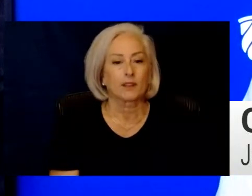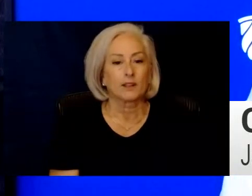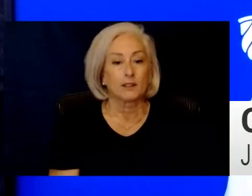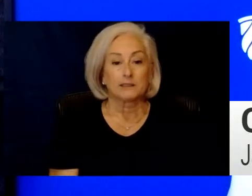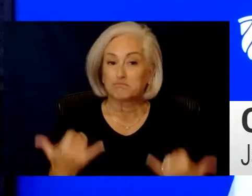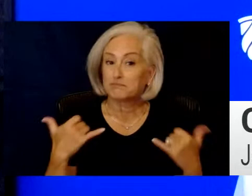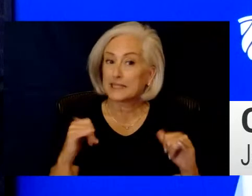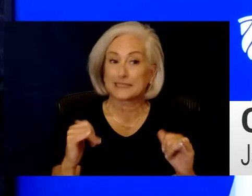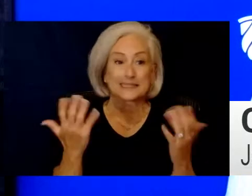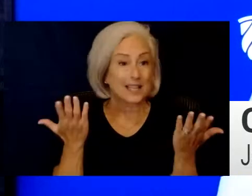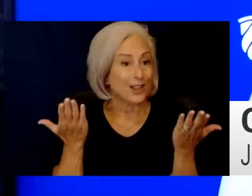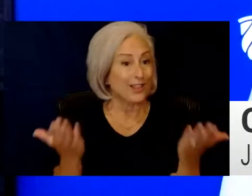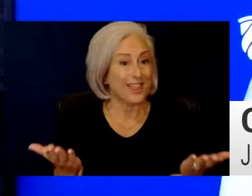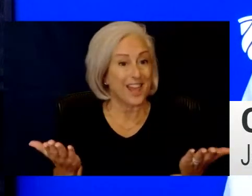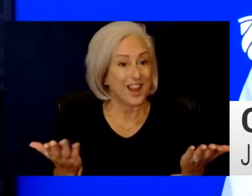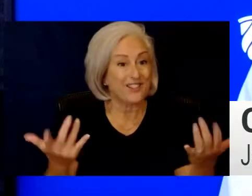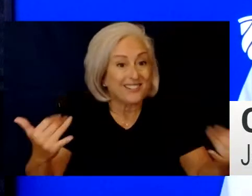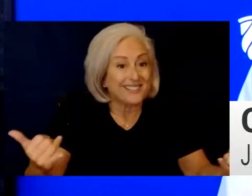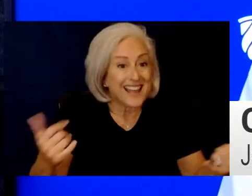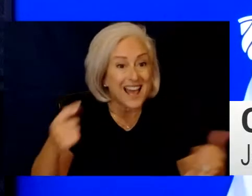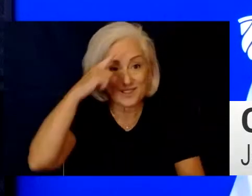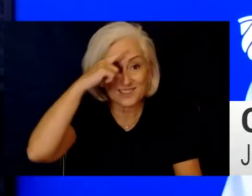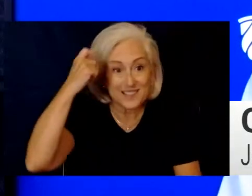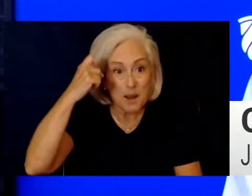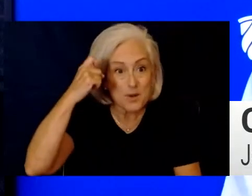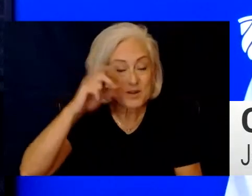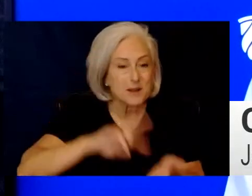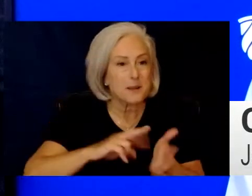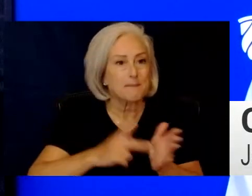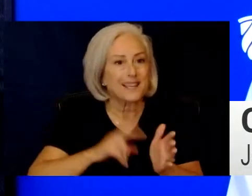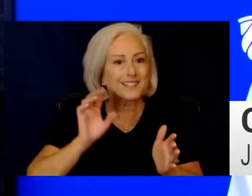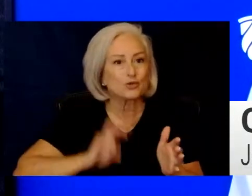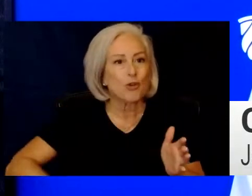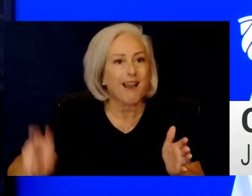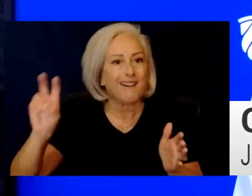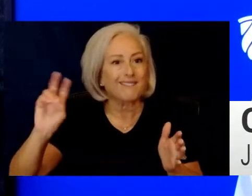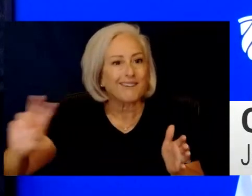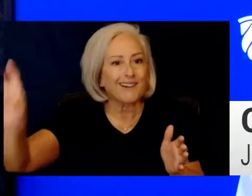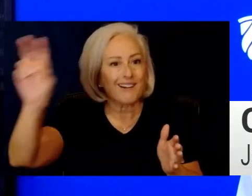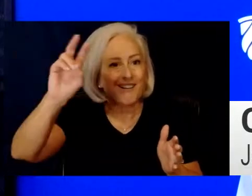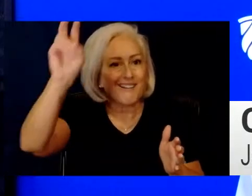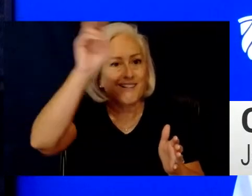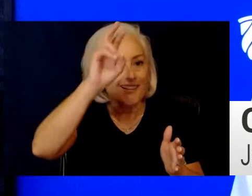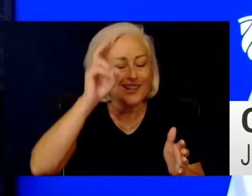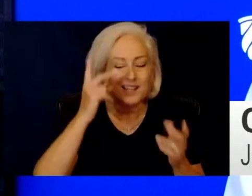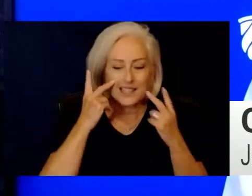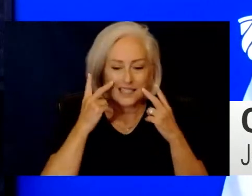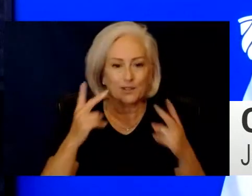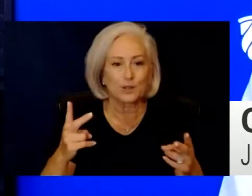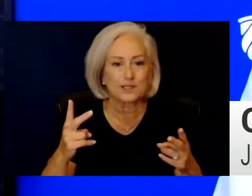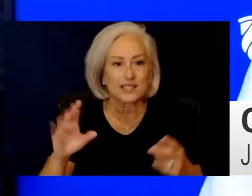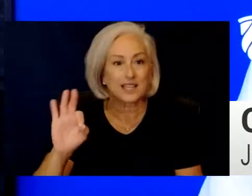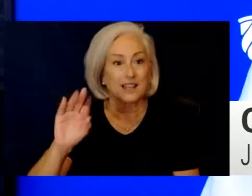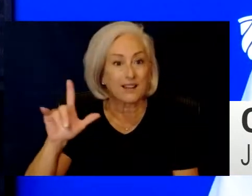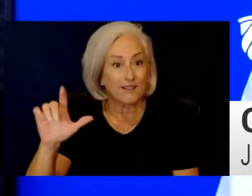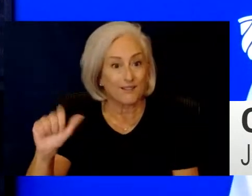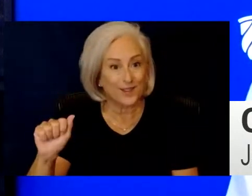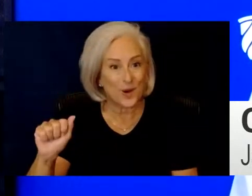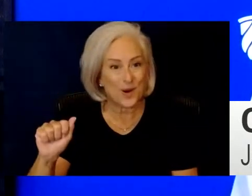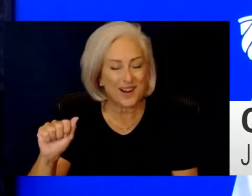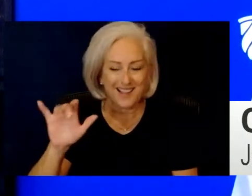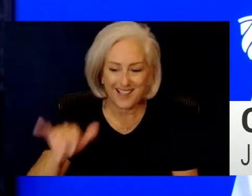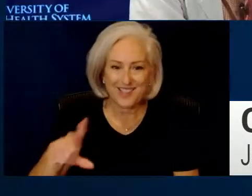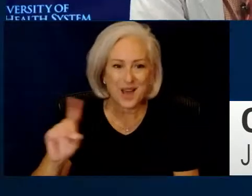and now we're in the summer, so people are traveling as well. You know, you look at Coronavirus Central down there in Florida. Did you just call